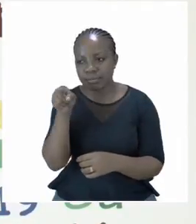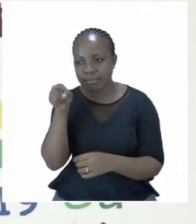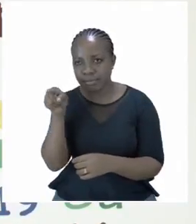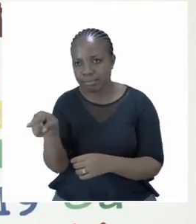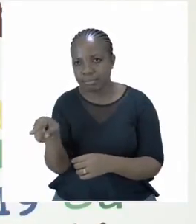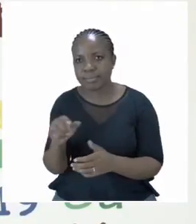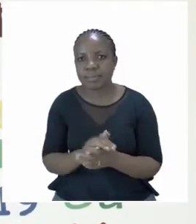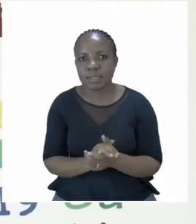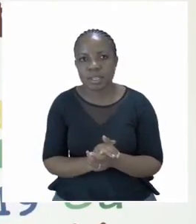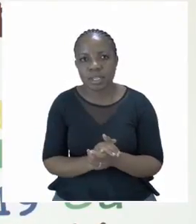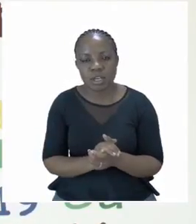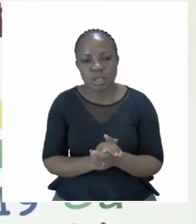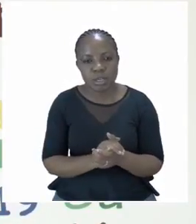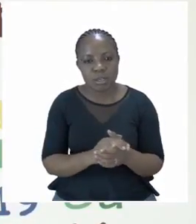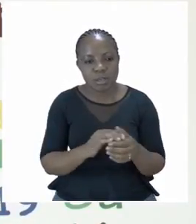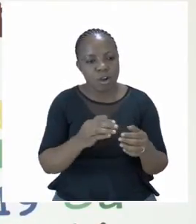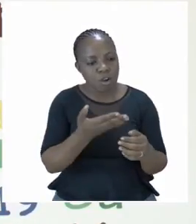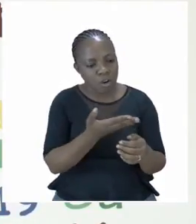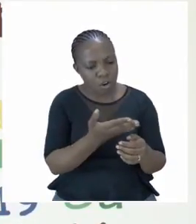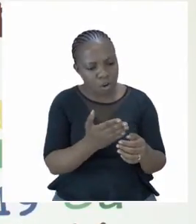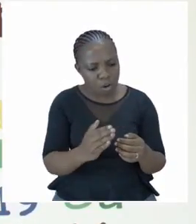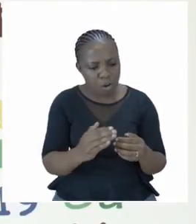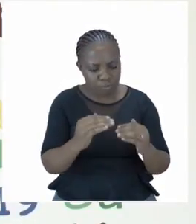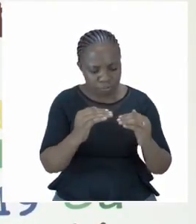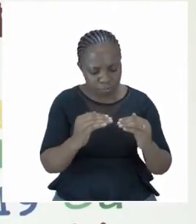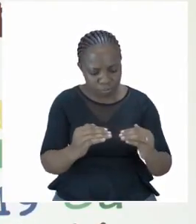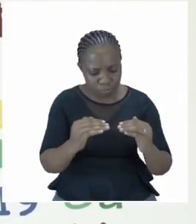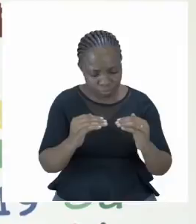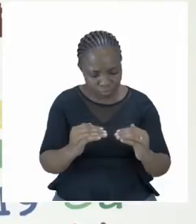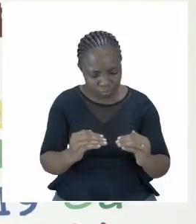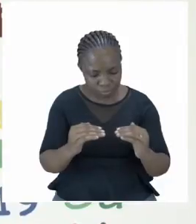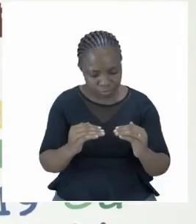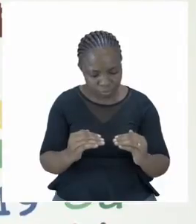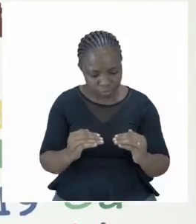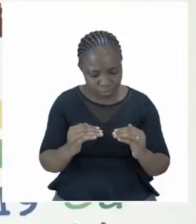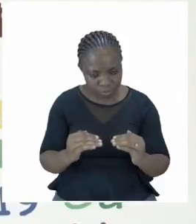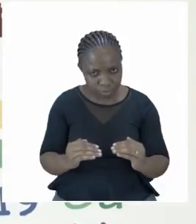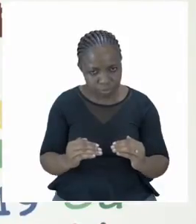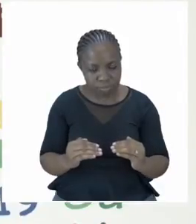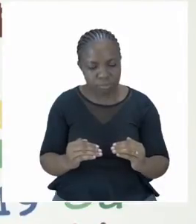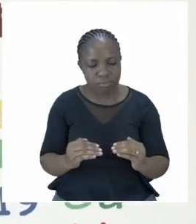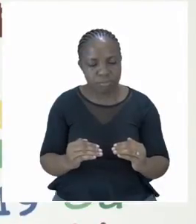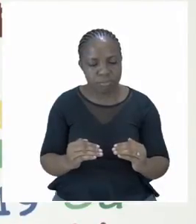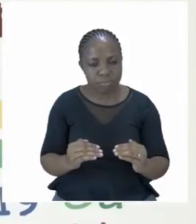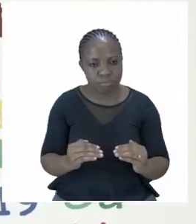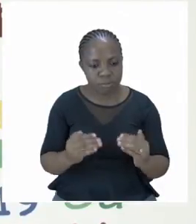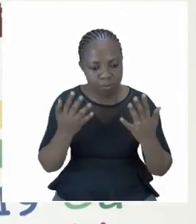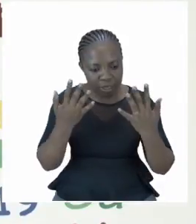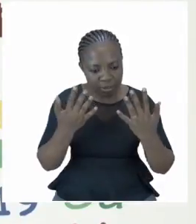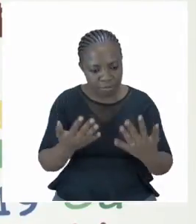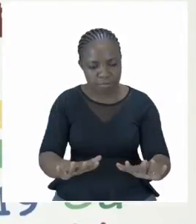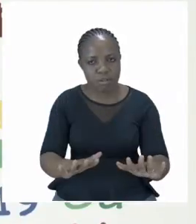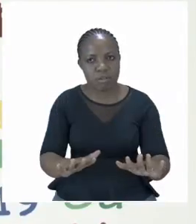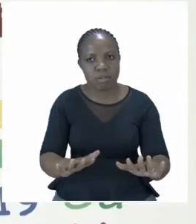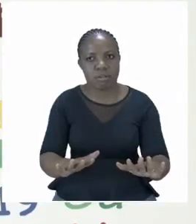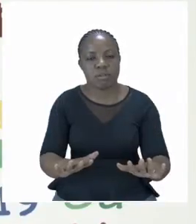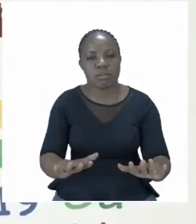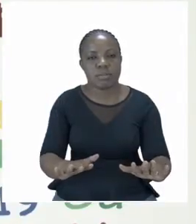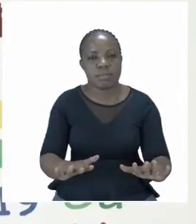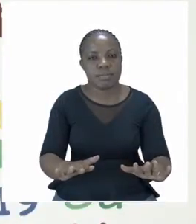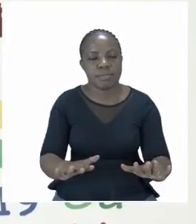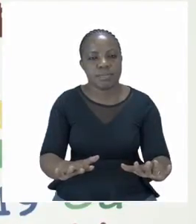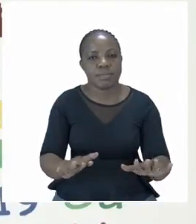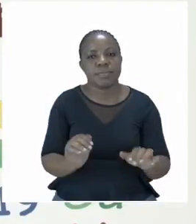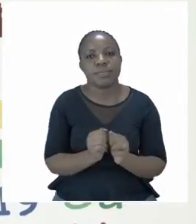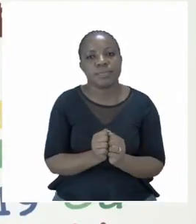those sentences, you are going to do the third thing they asked you to do. Let's take a look at